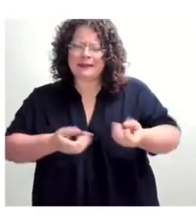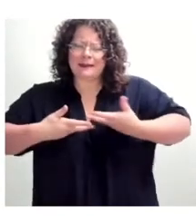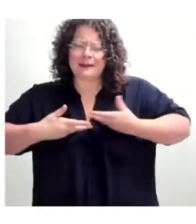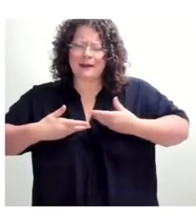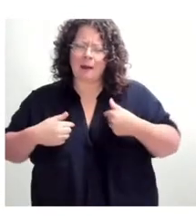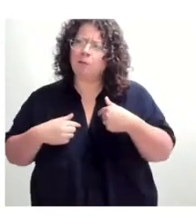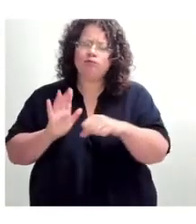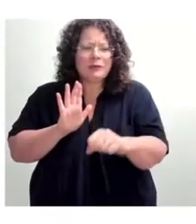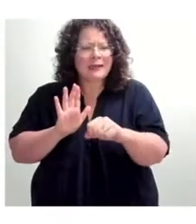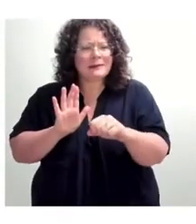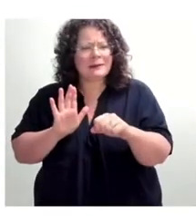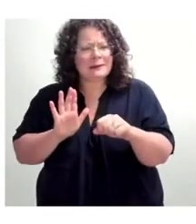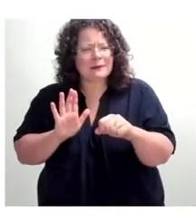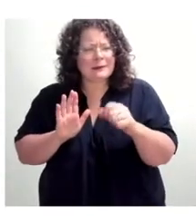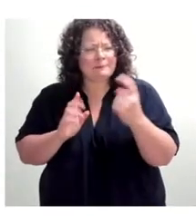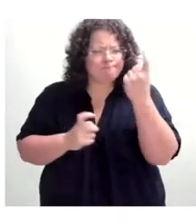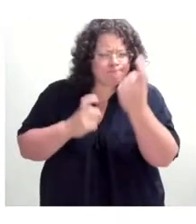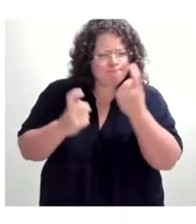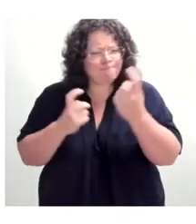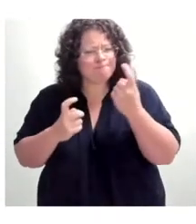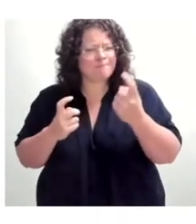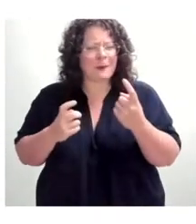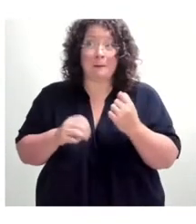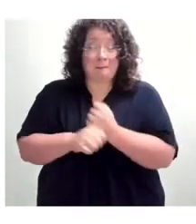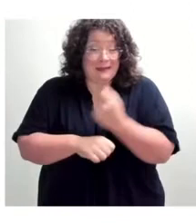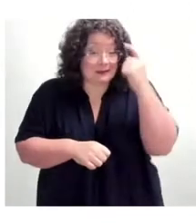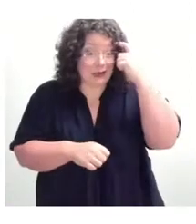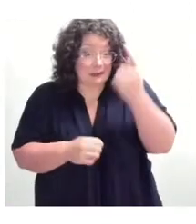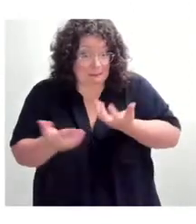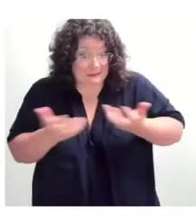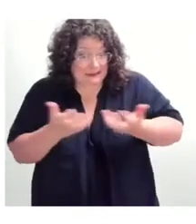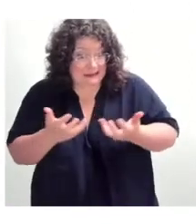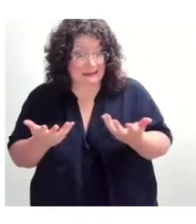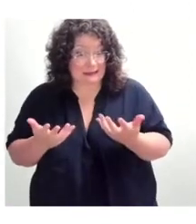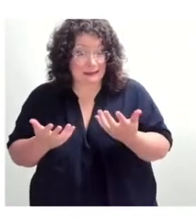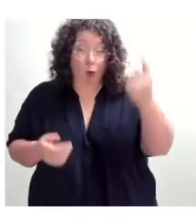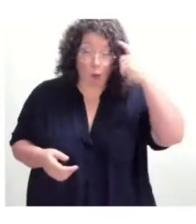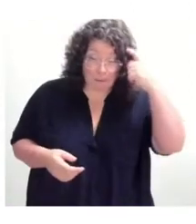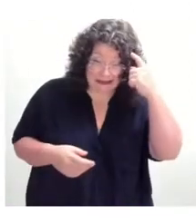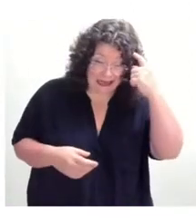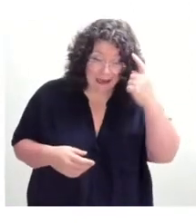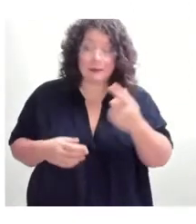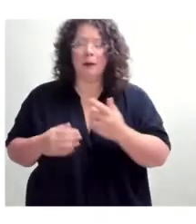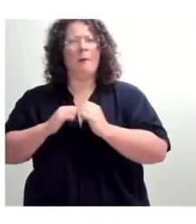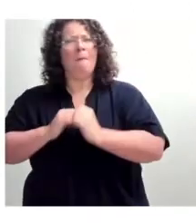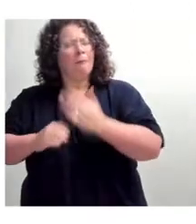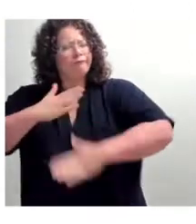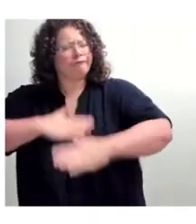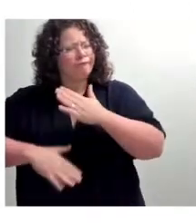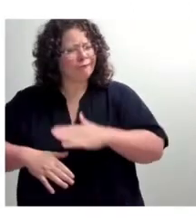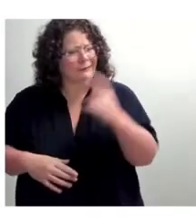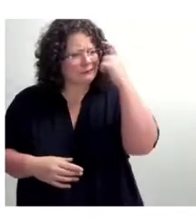hope. Yes, and hope we'll cling on to it and, and make it happen. Awesome stuff. Thank